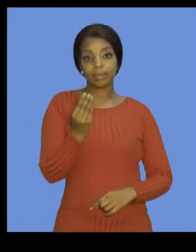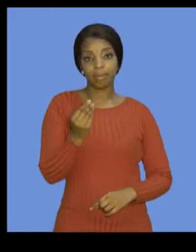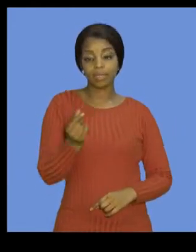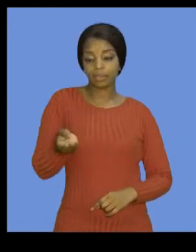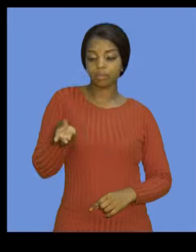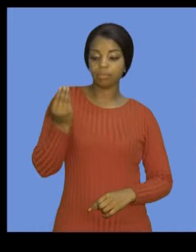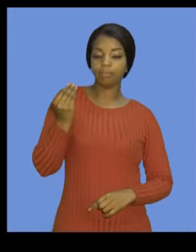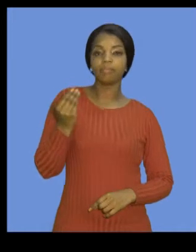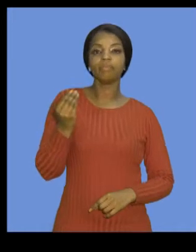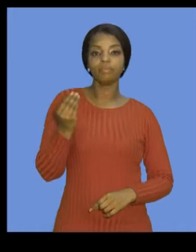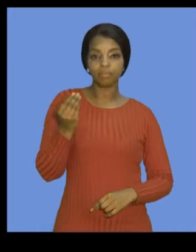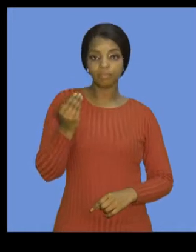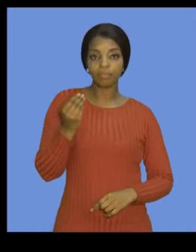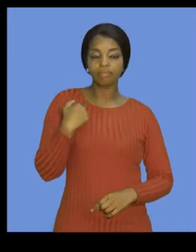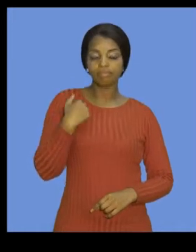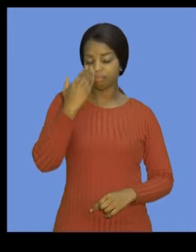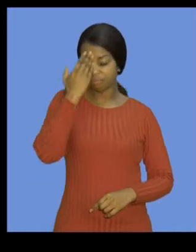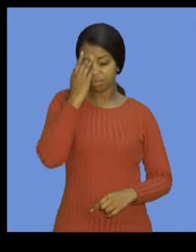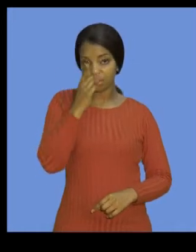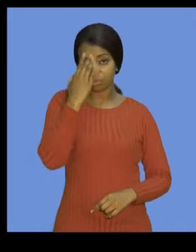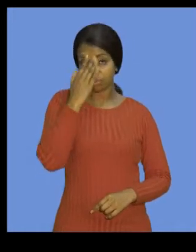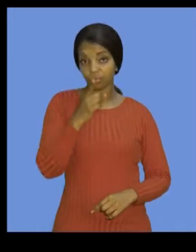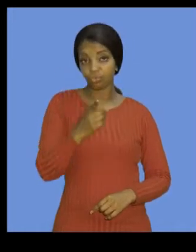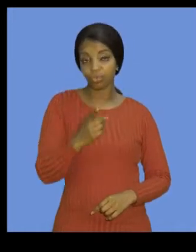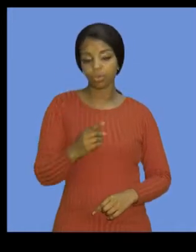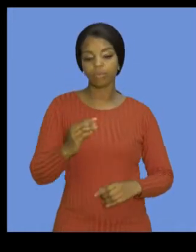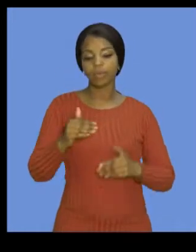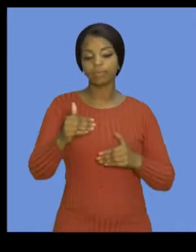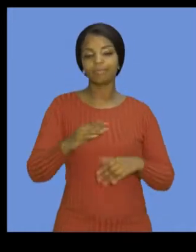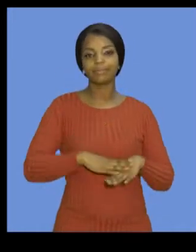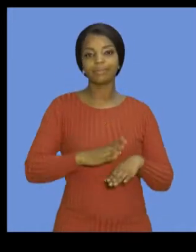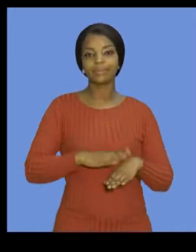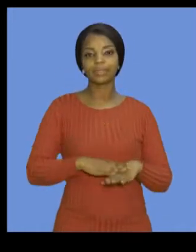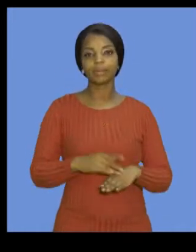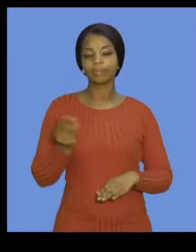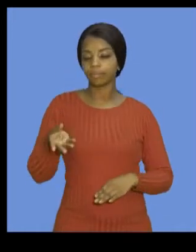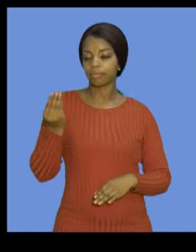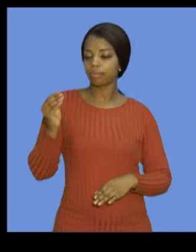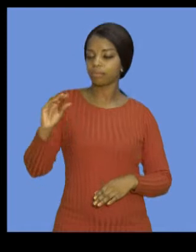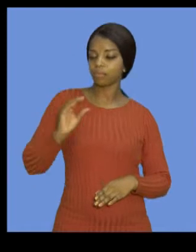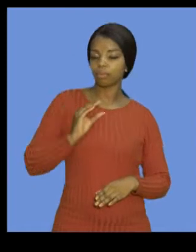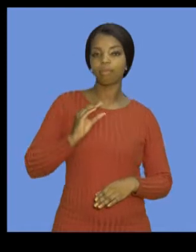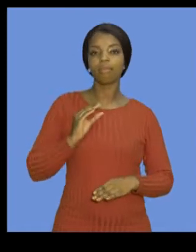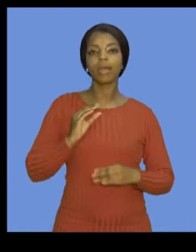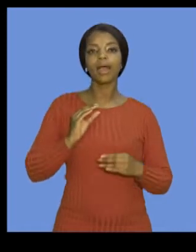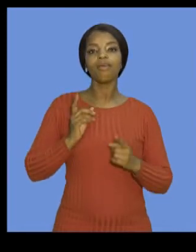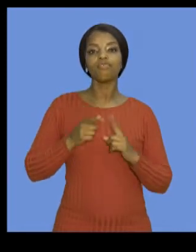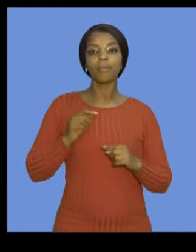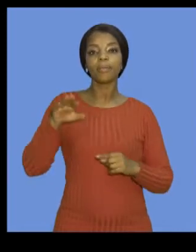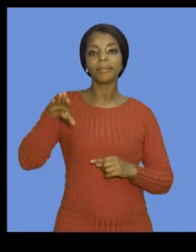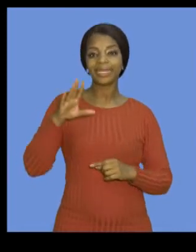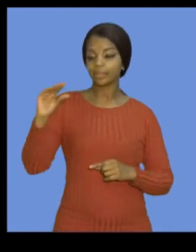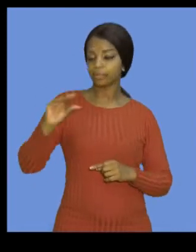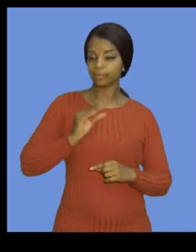which I know you know that it's when after a duration of time, the amount that you get from the bank plus the